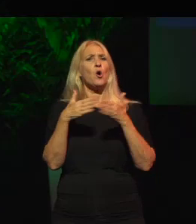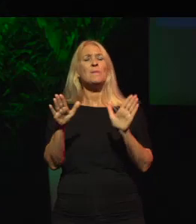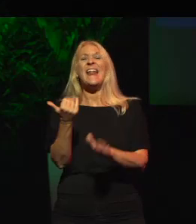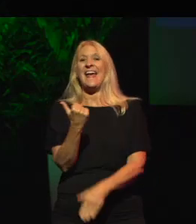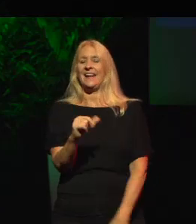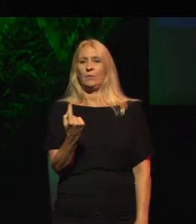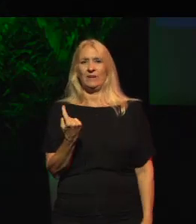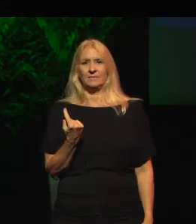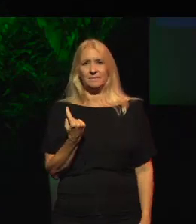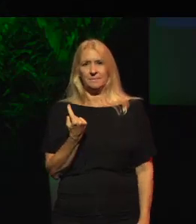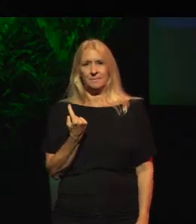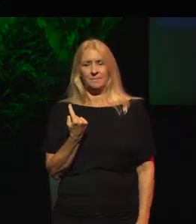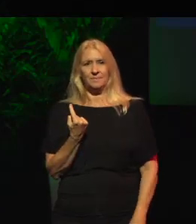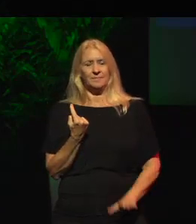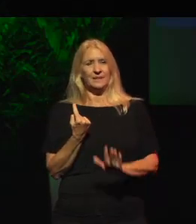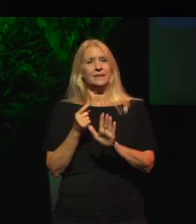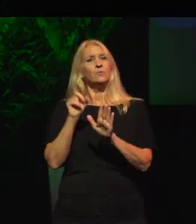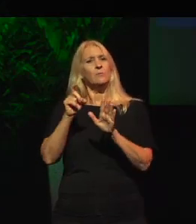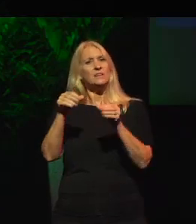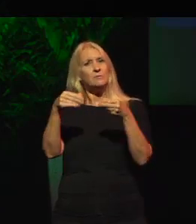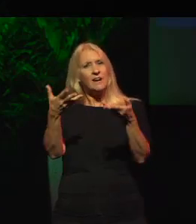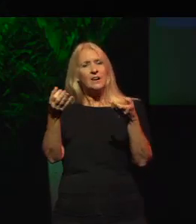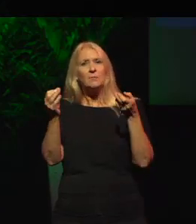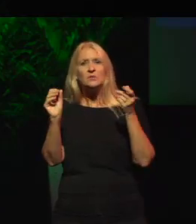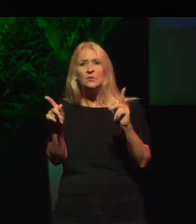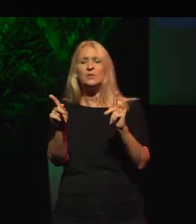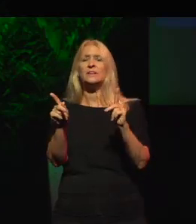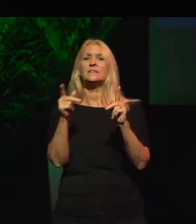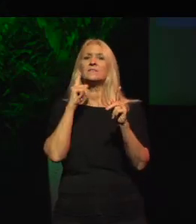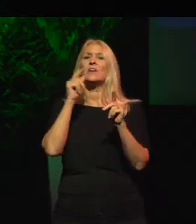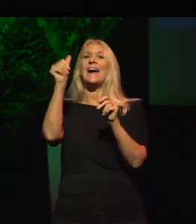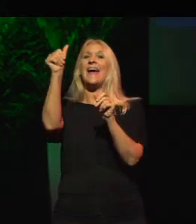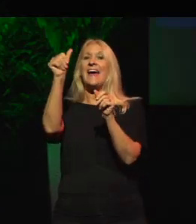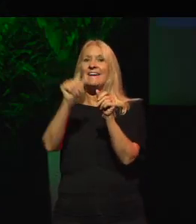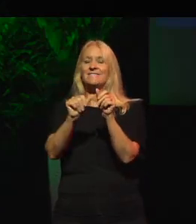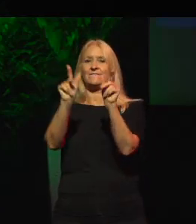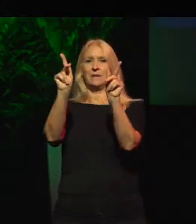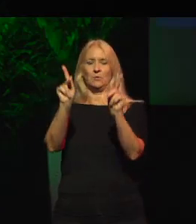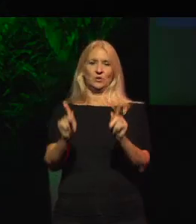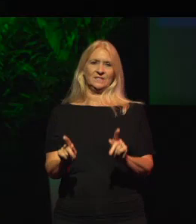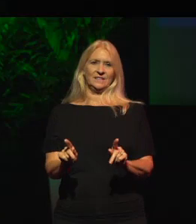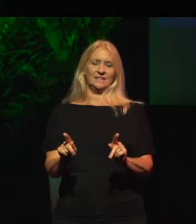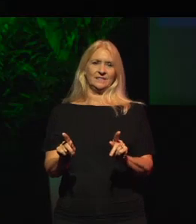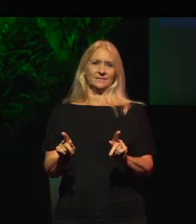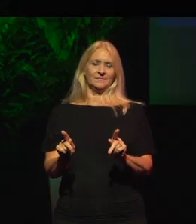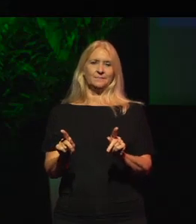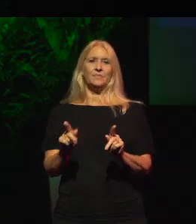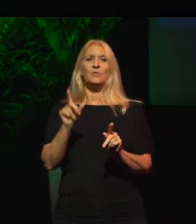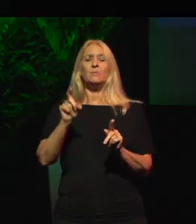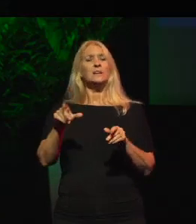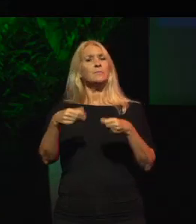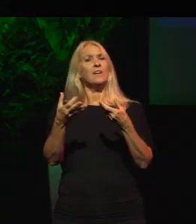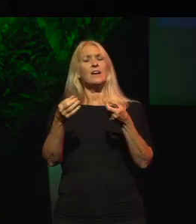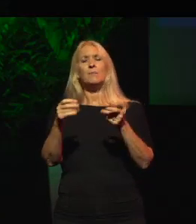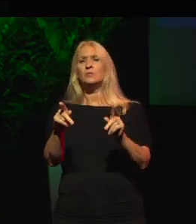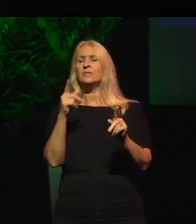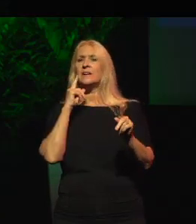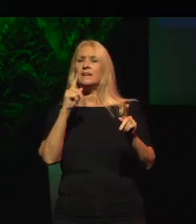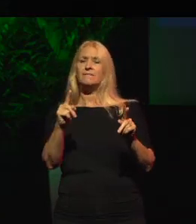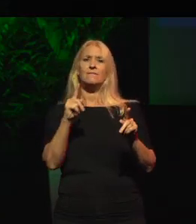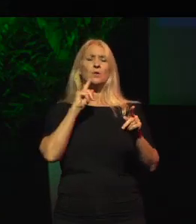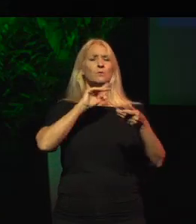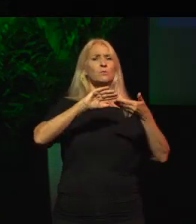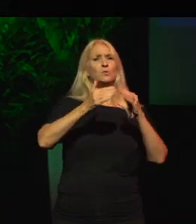anybody. We must provide opportunities for everyone. We must provide opportunities for civic